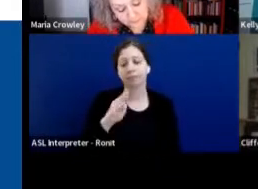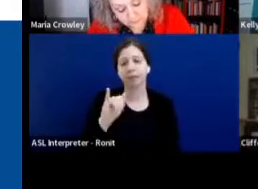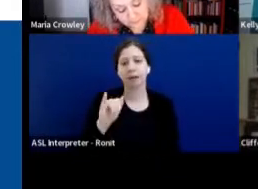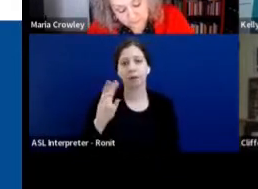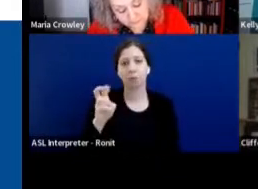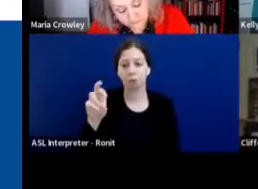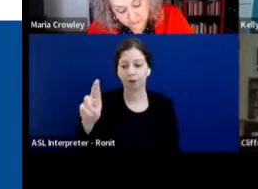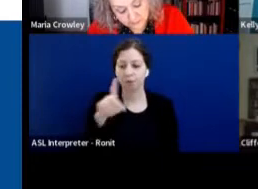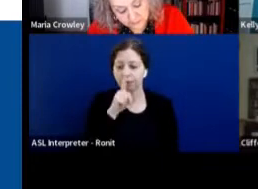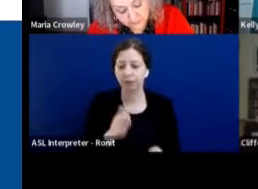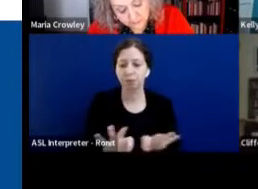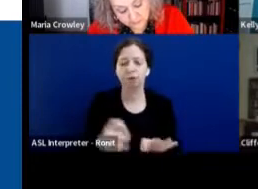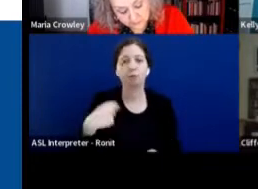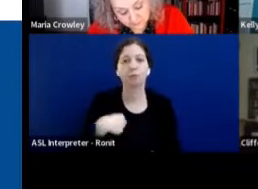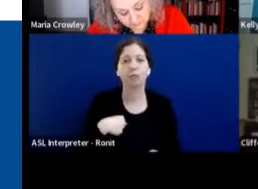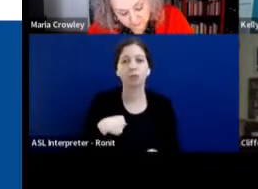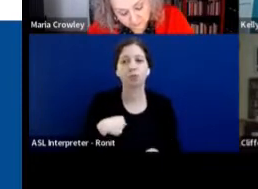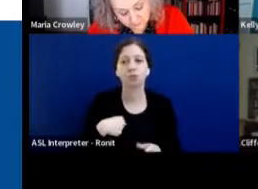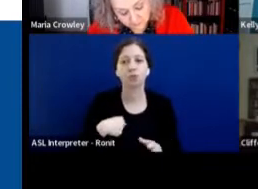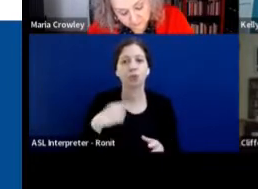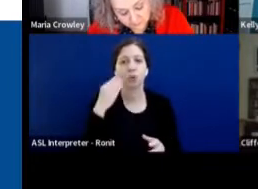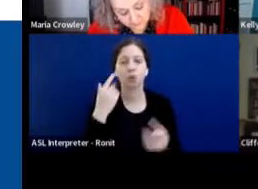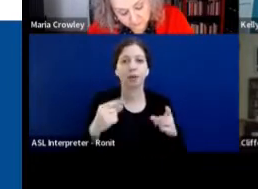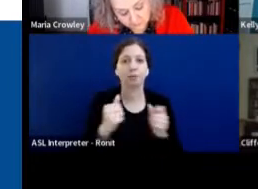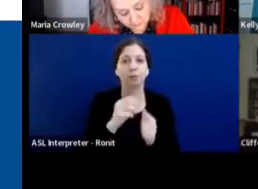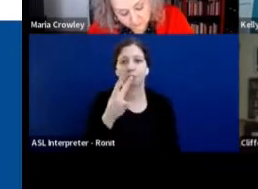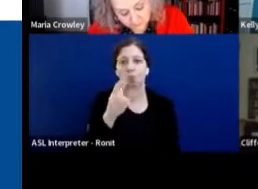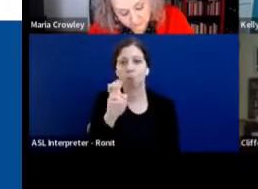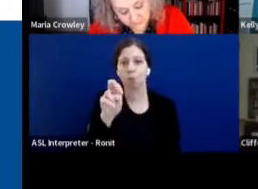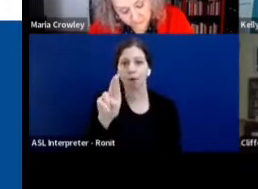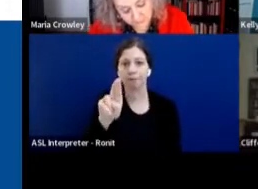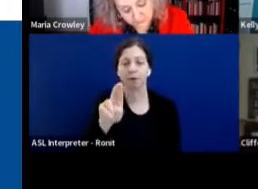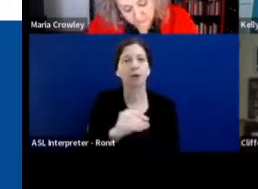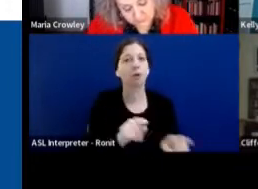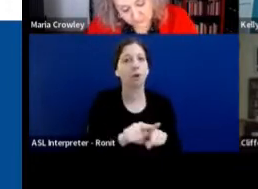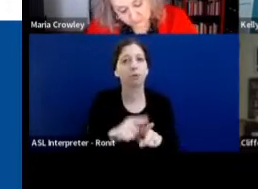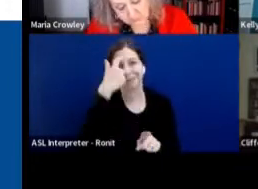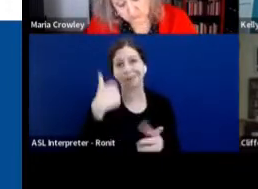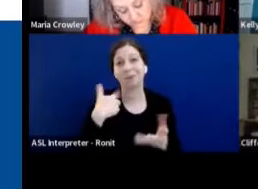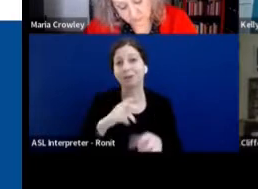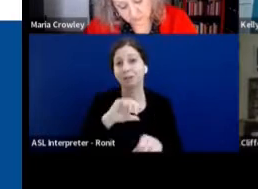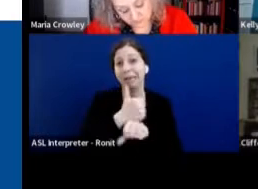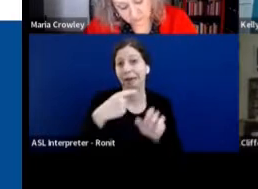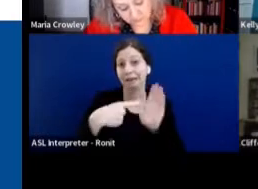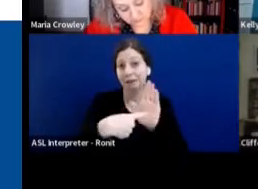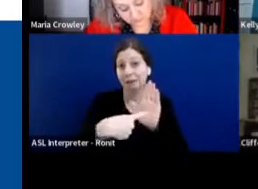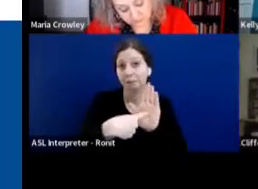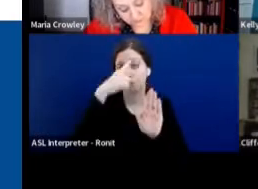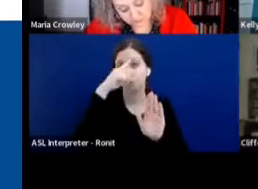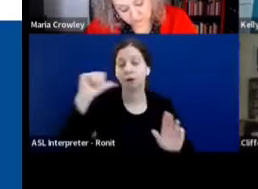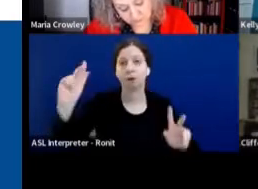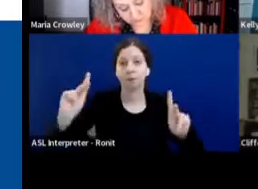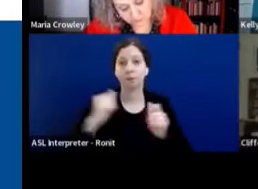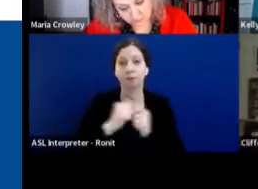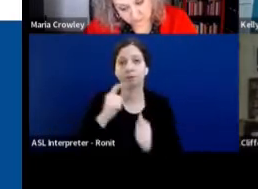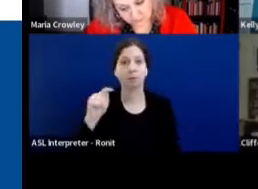me to keep in touch with what's happening in my state regarding the waiver. And also because I want to set an example for other people with traumatic brain injuries